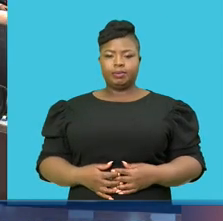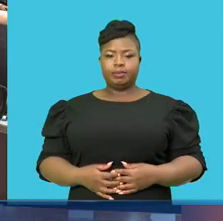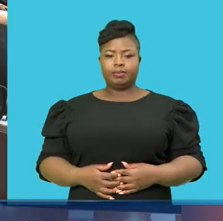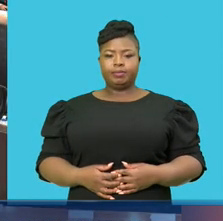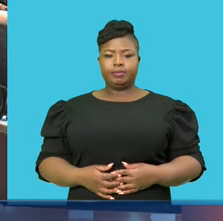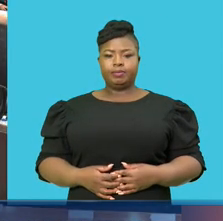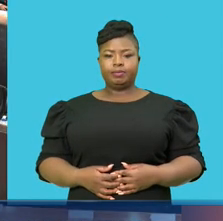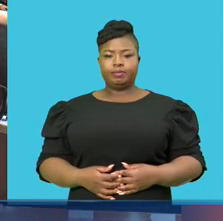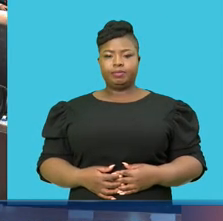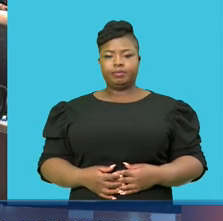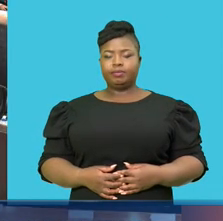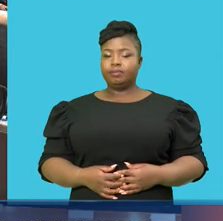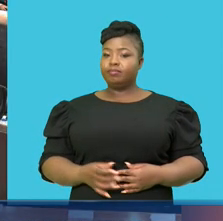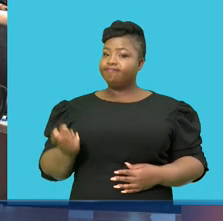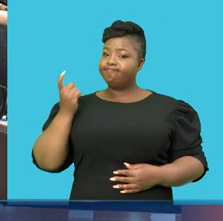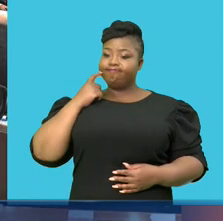was not smooth.